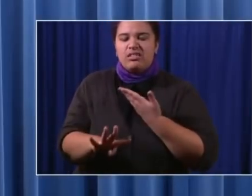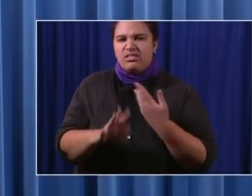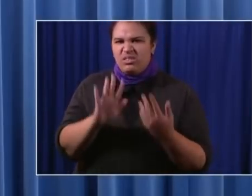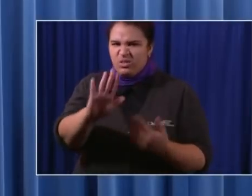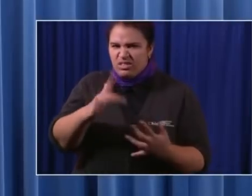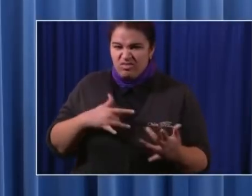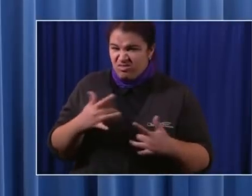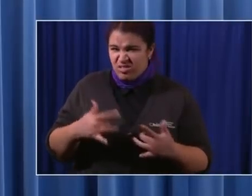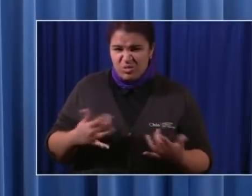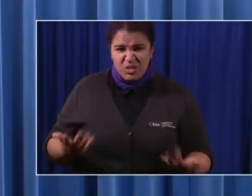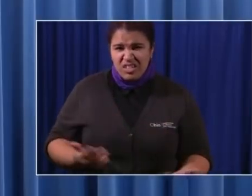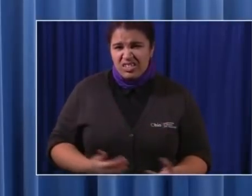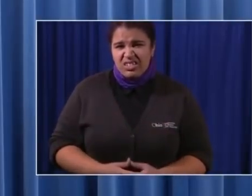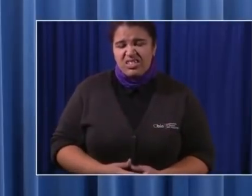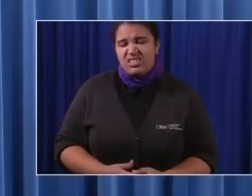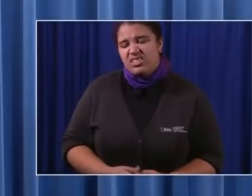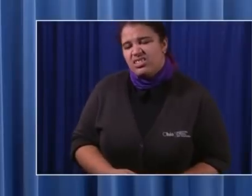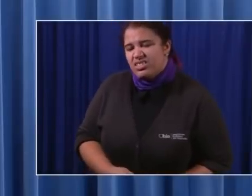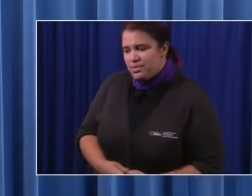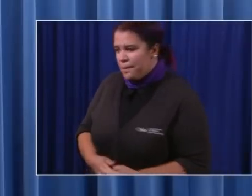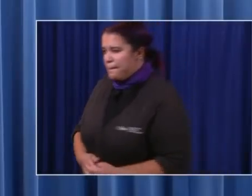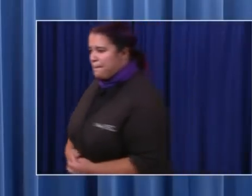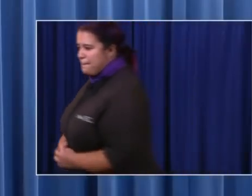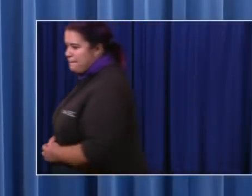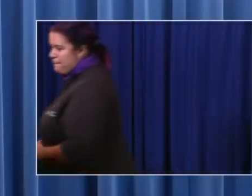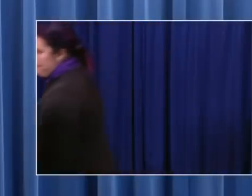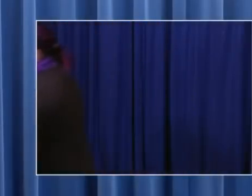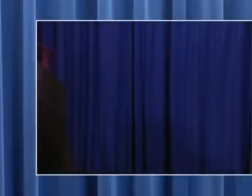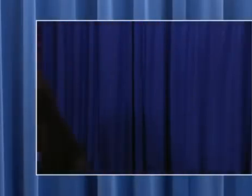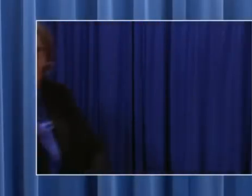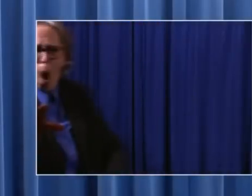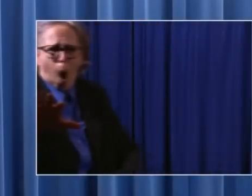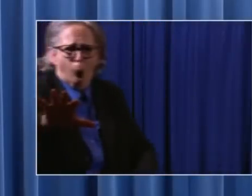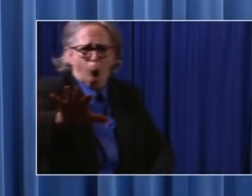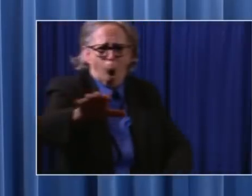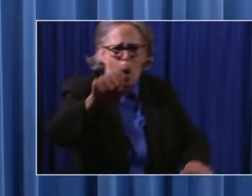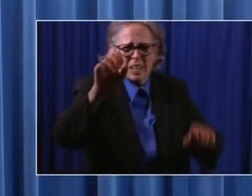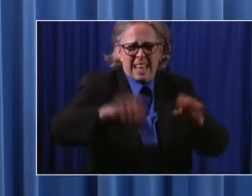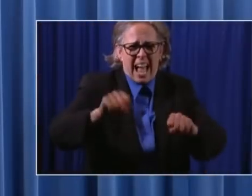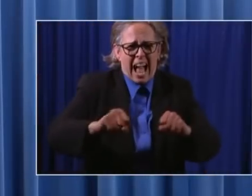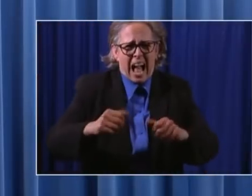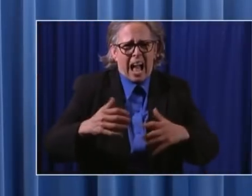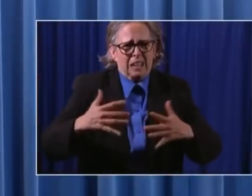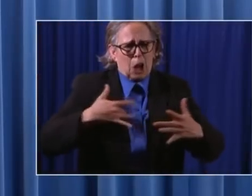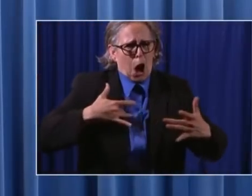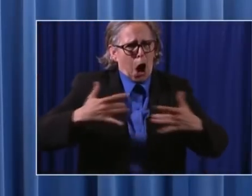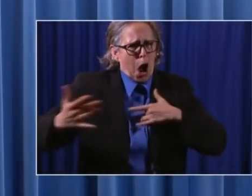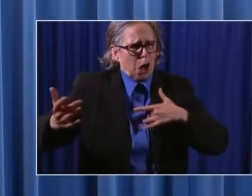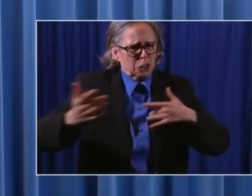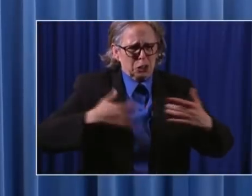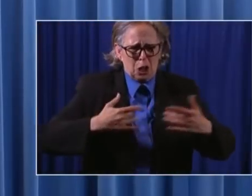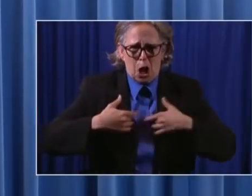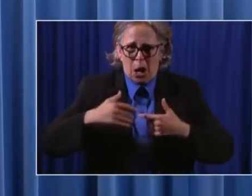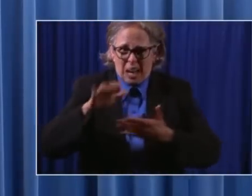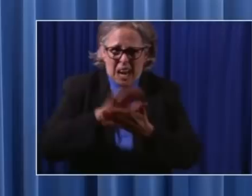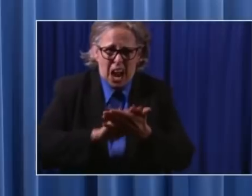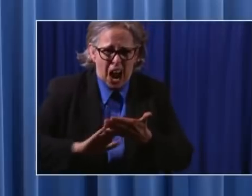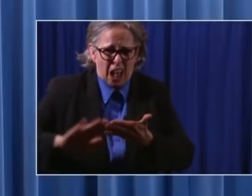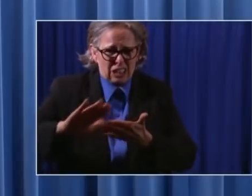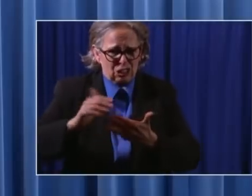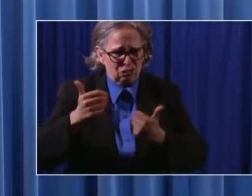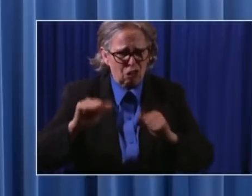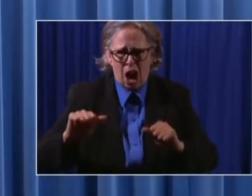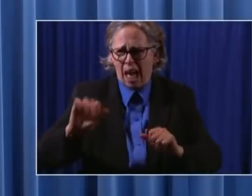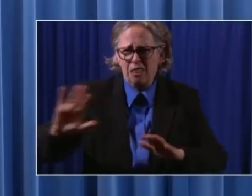A lot. I think everybody should be concerned. The colleges are doing what they can. Some